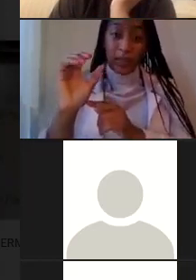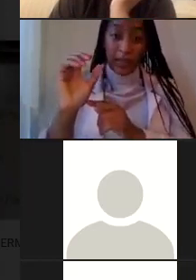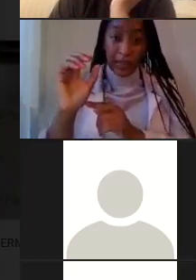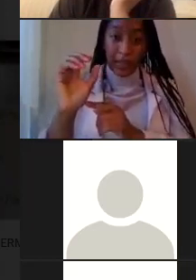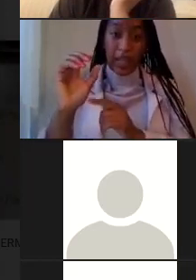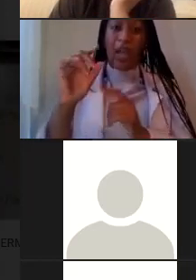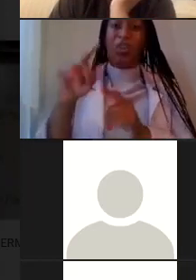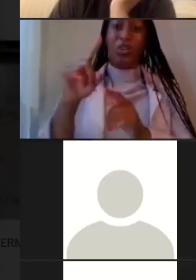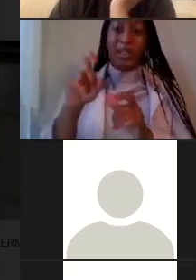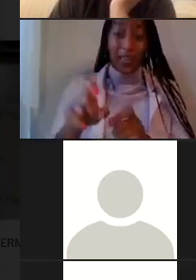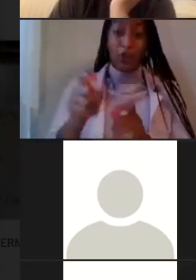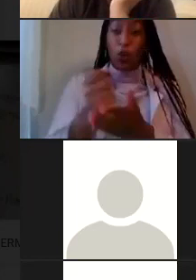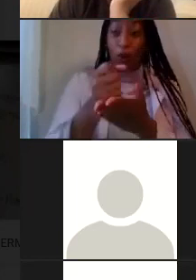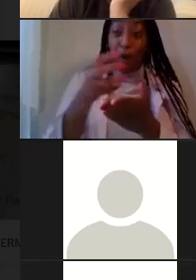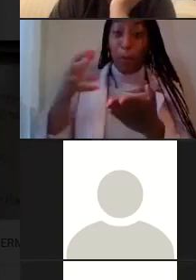Okay.